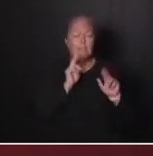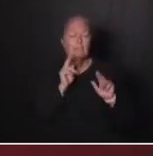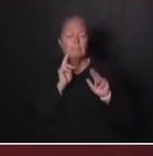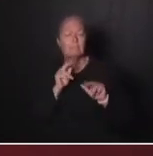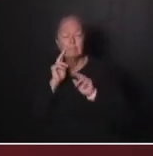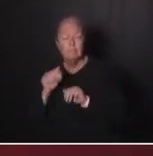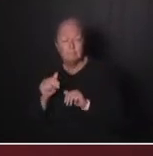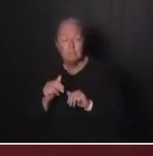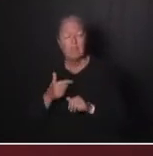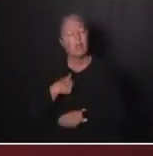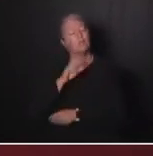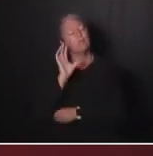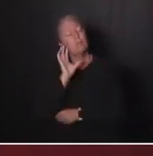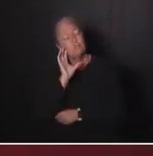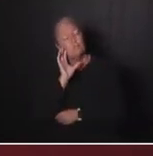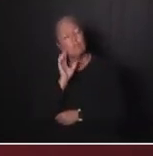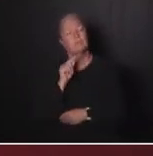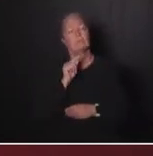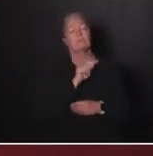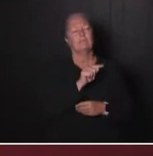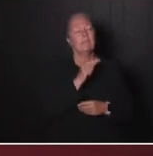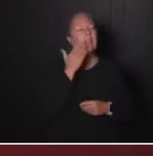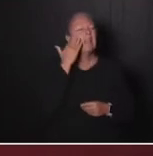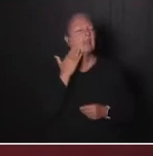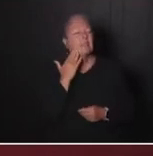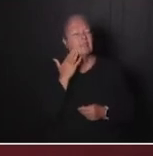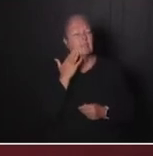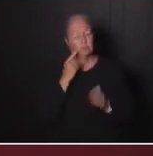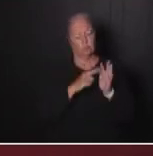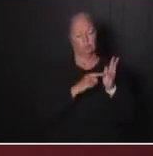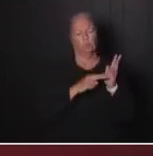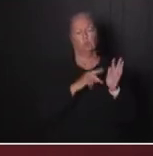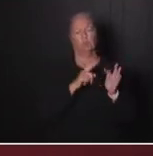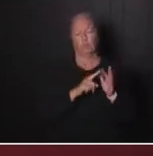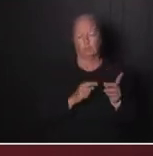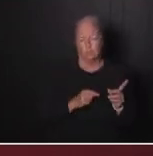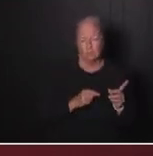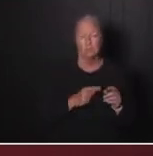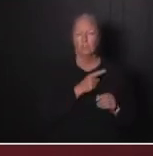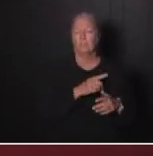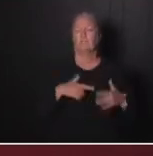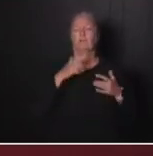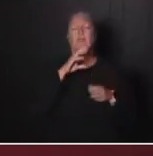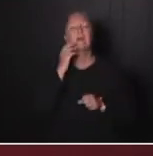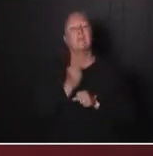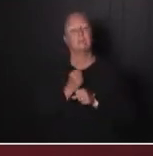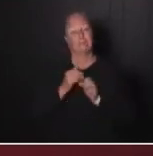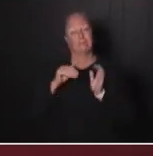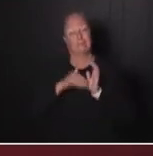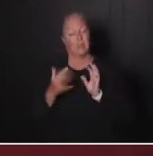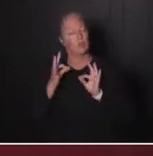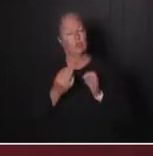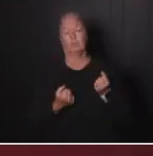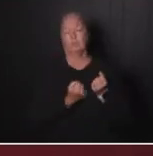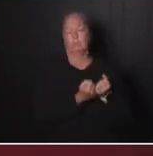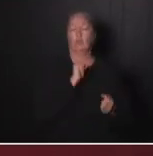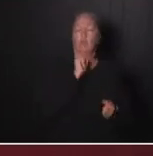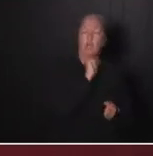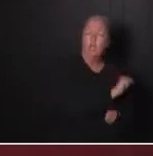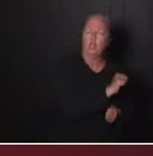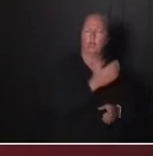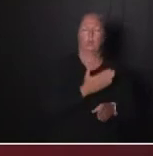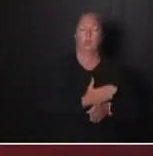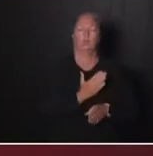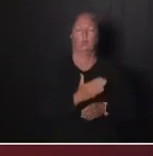Jude today and listening to the way in which she feels that the government is not supporting the work that she does is a